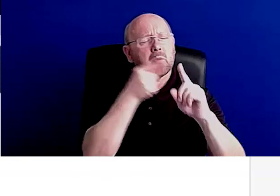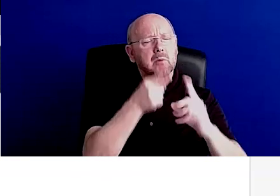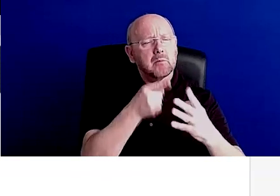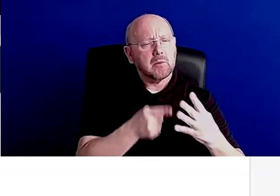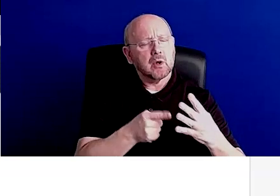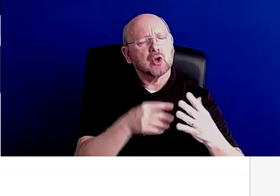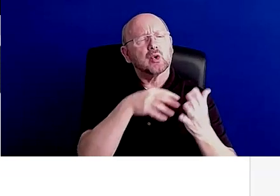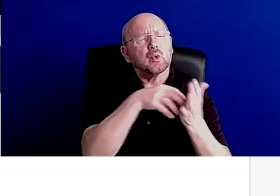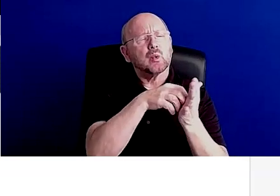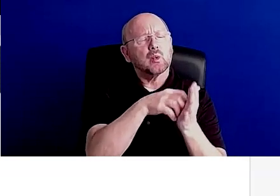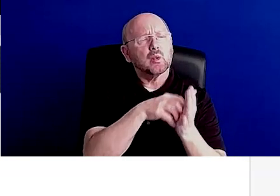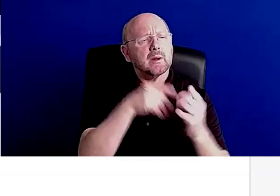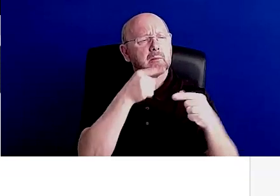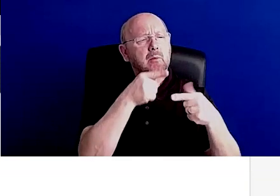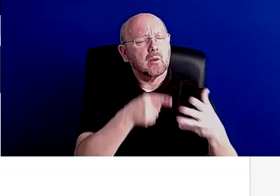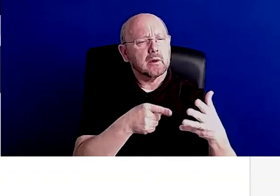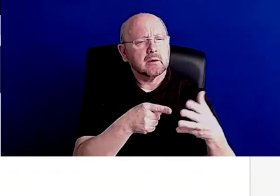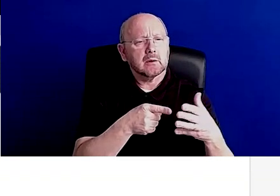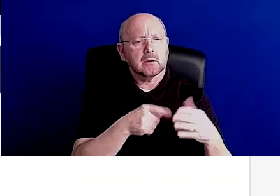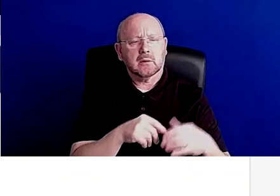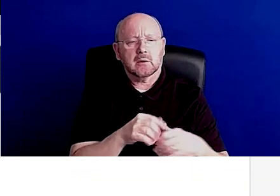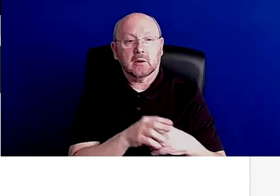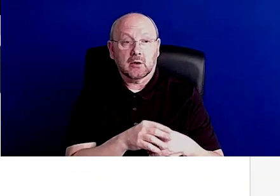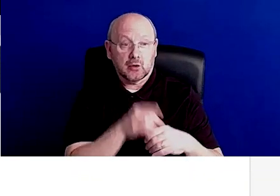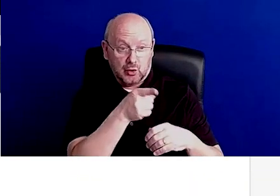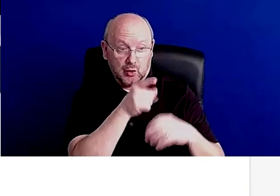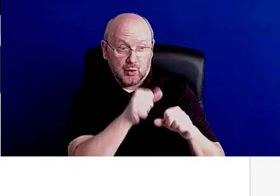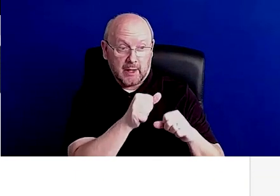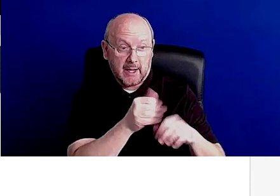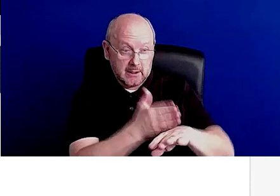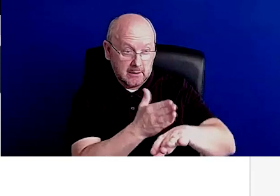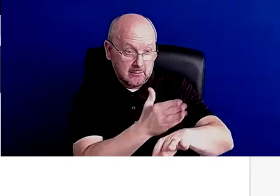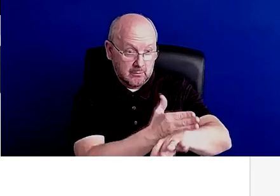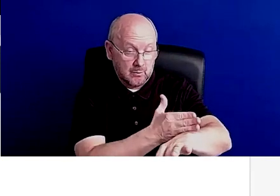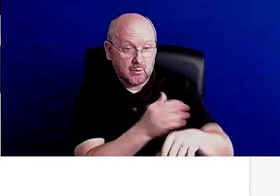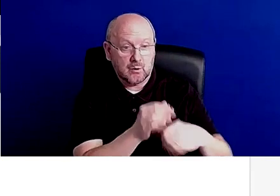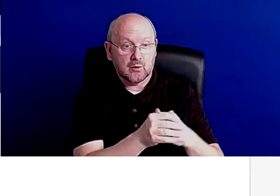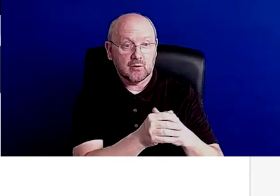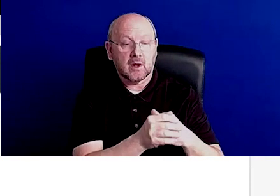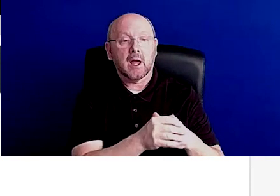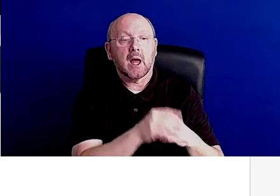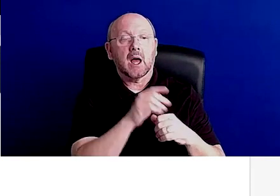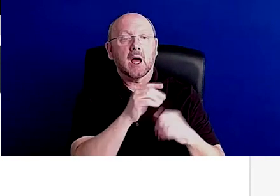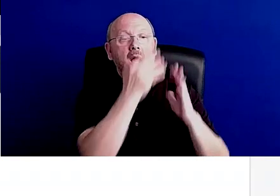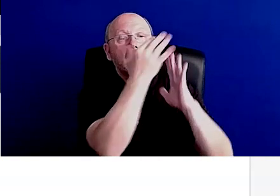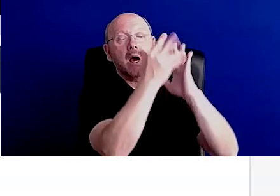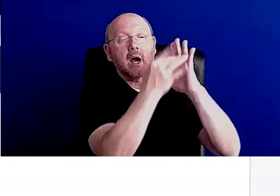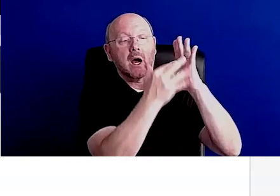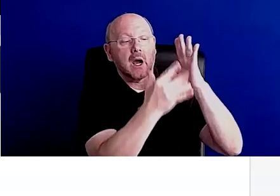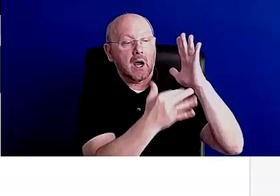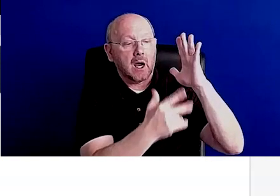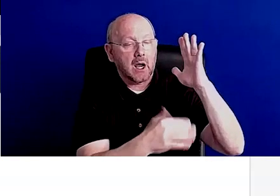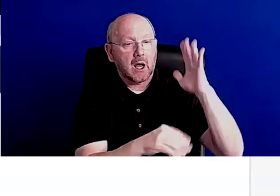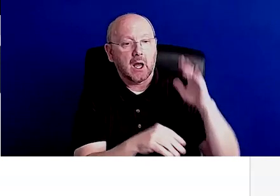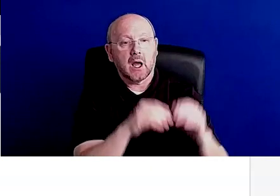points, but later down, I asked it to rewrite it to address those weak points. And then later on, I asked it to check the SLOs. This is more